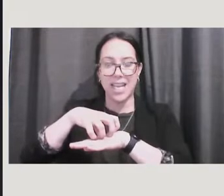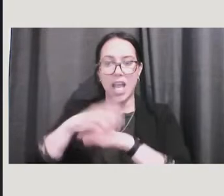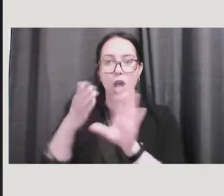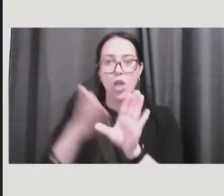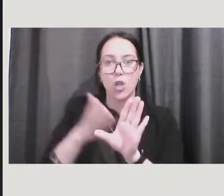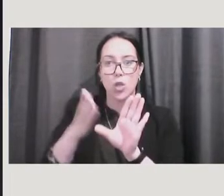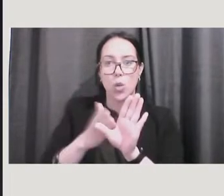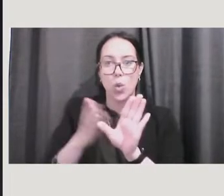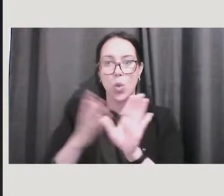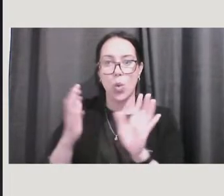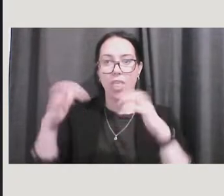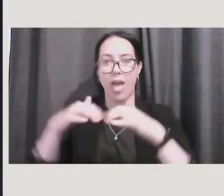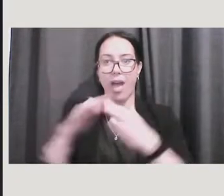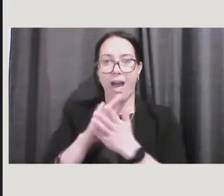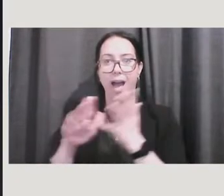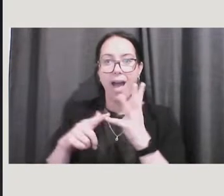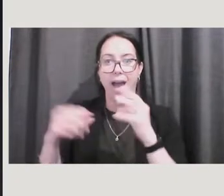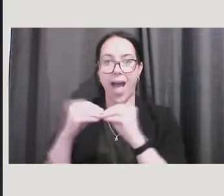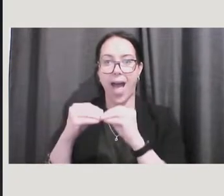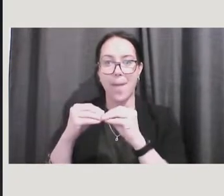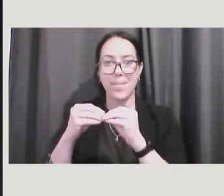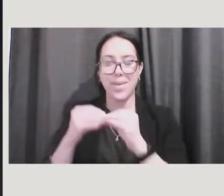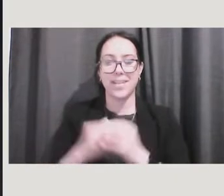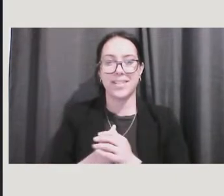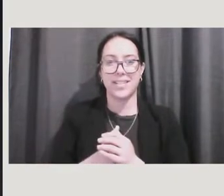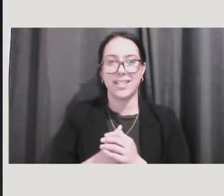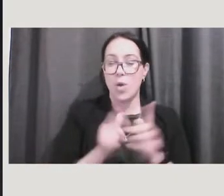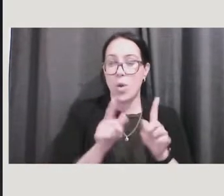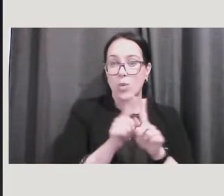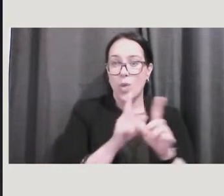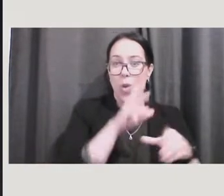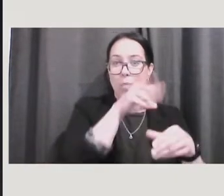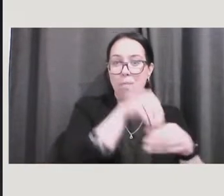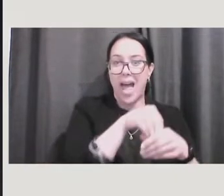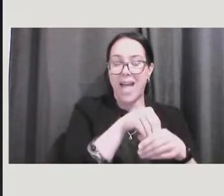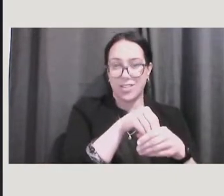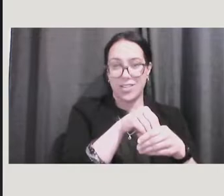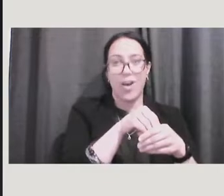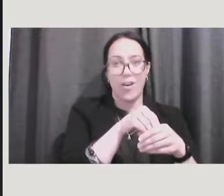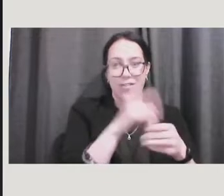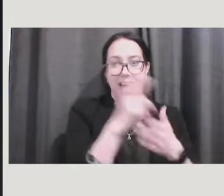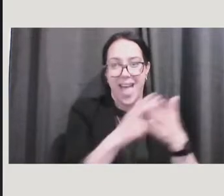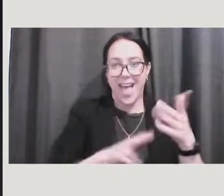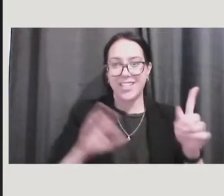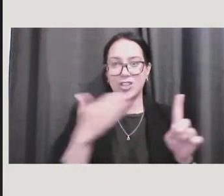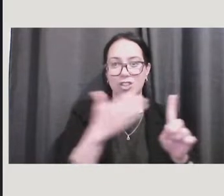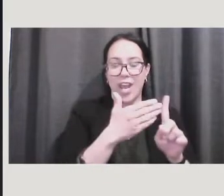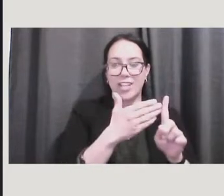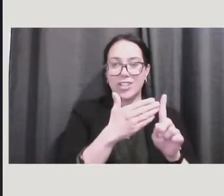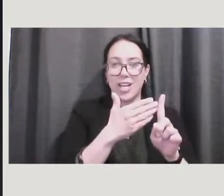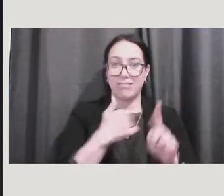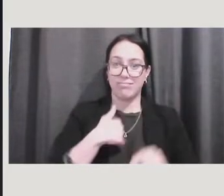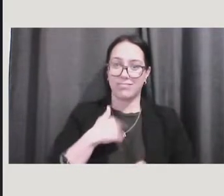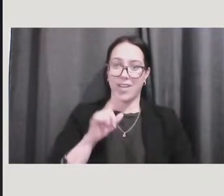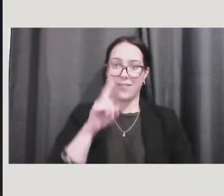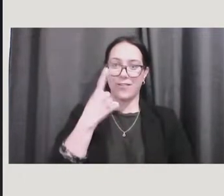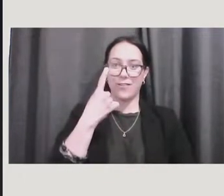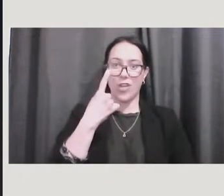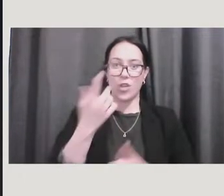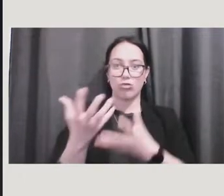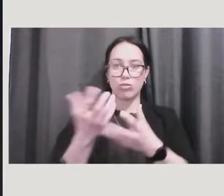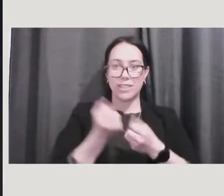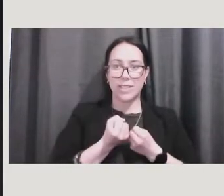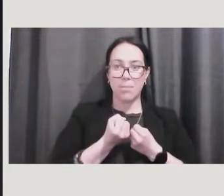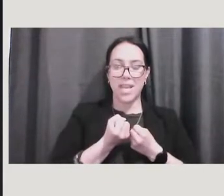Pacific I'm also part of the art strategy as one of the first recipients to receive the amniva